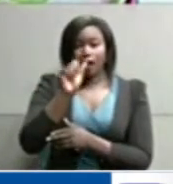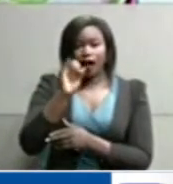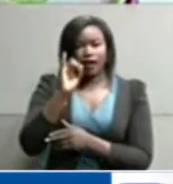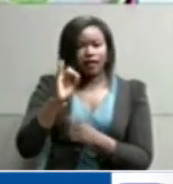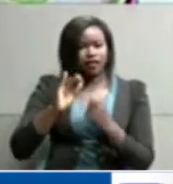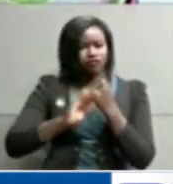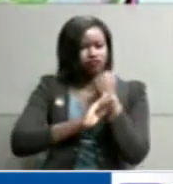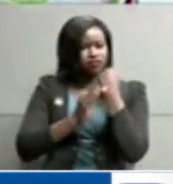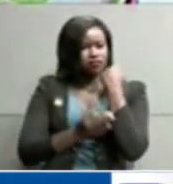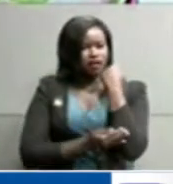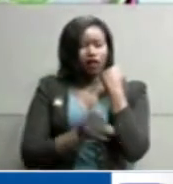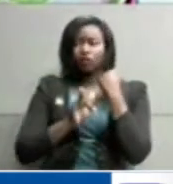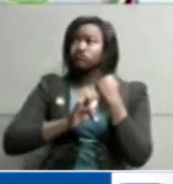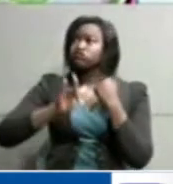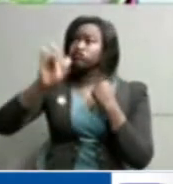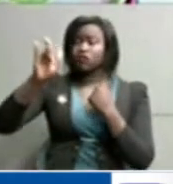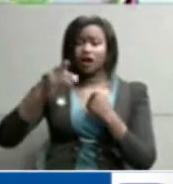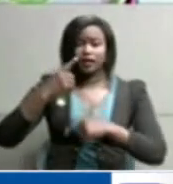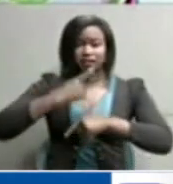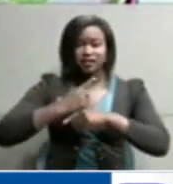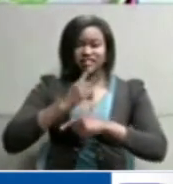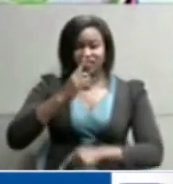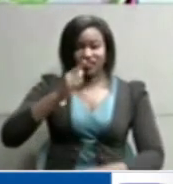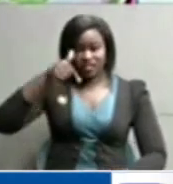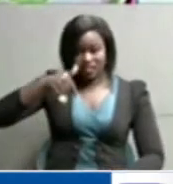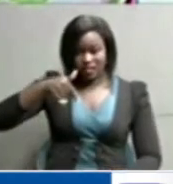on the 17th